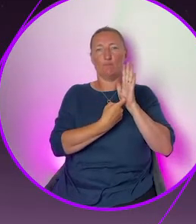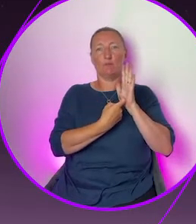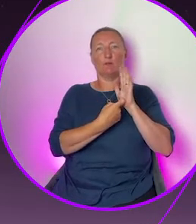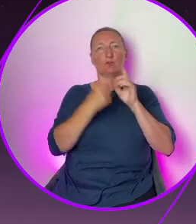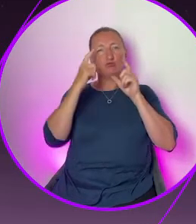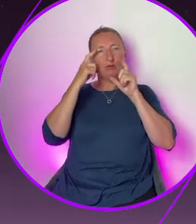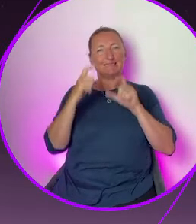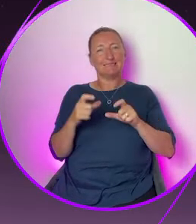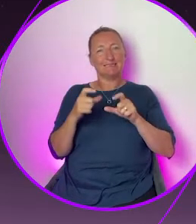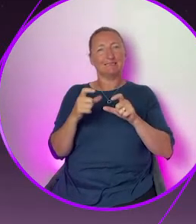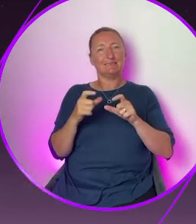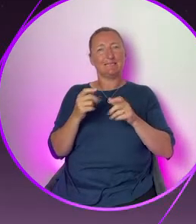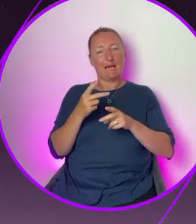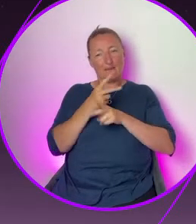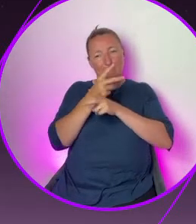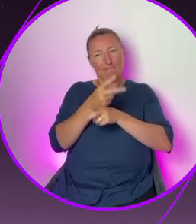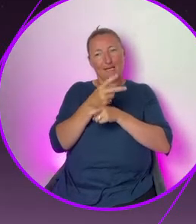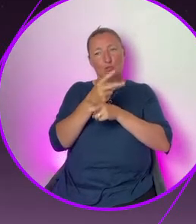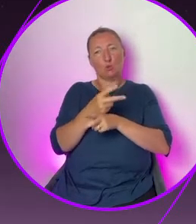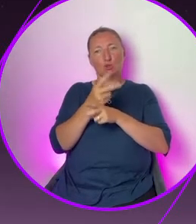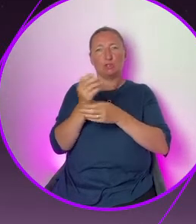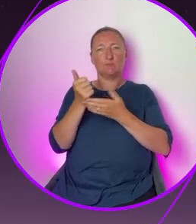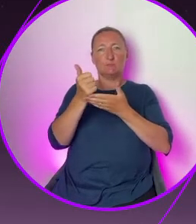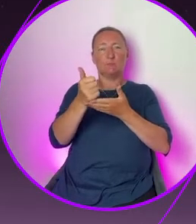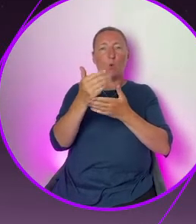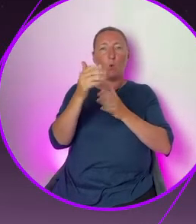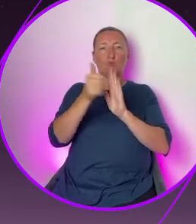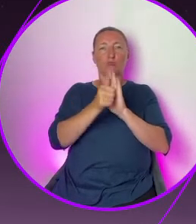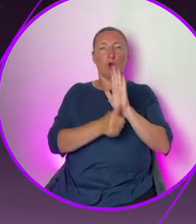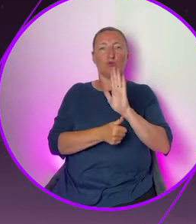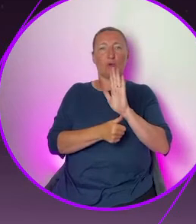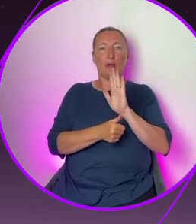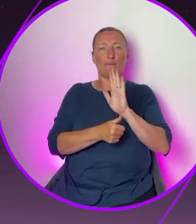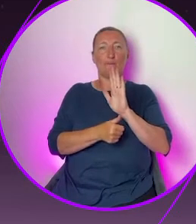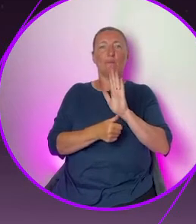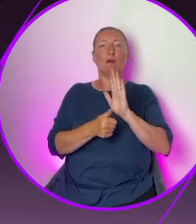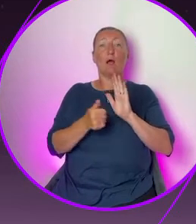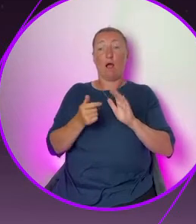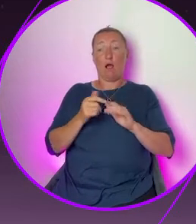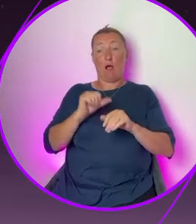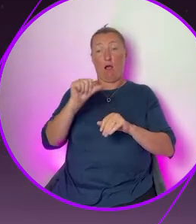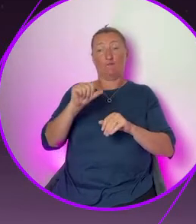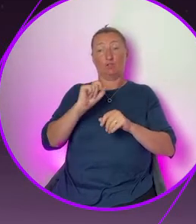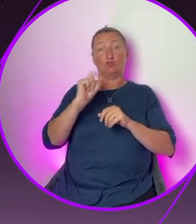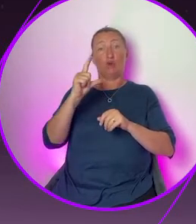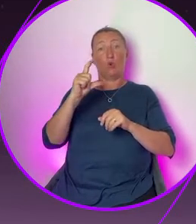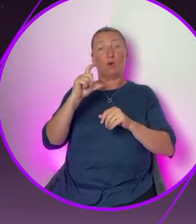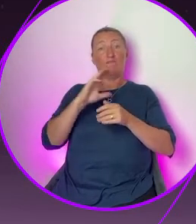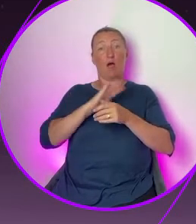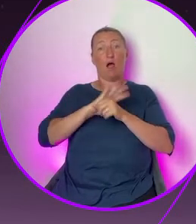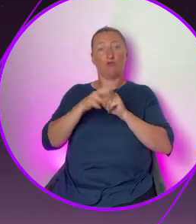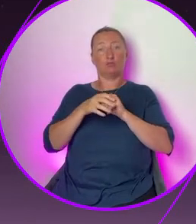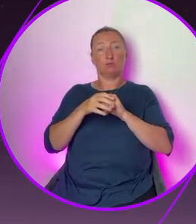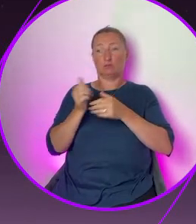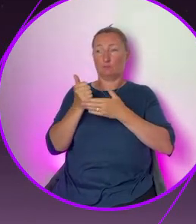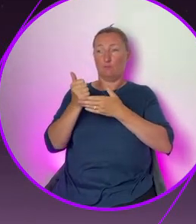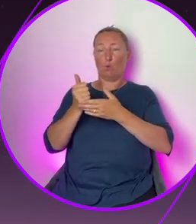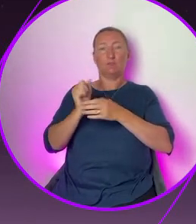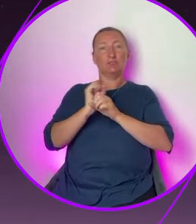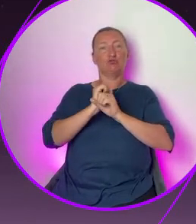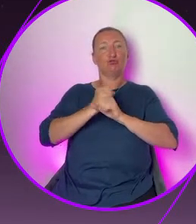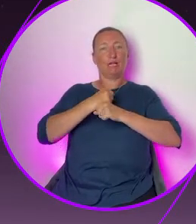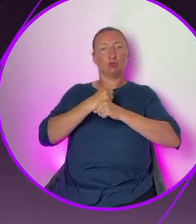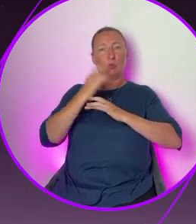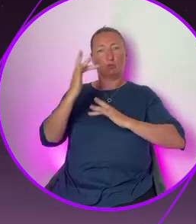and mentorship and support program that was developed in direct response to the pandemic, supporting graduates working collaboratively